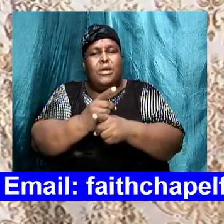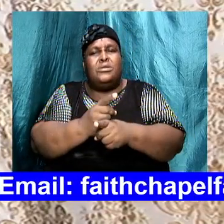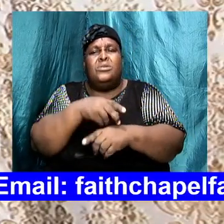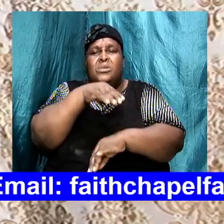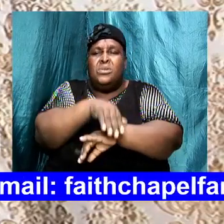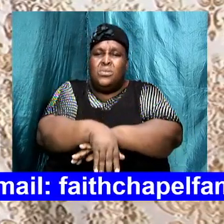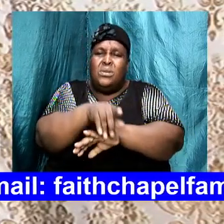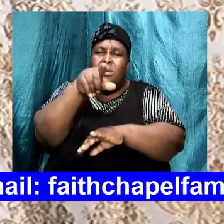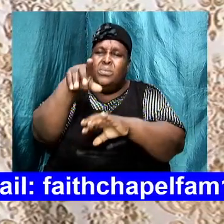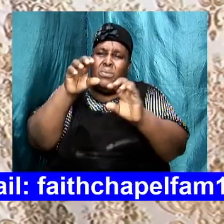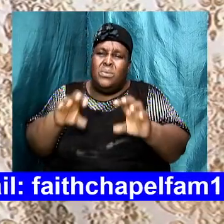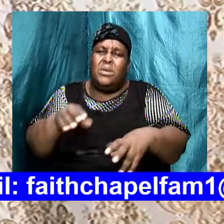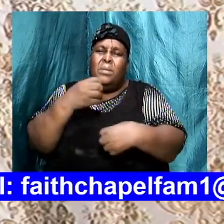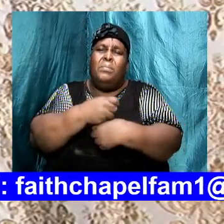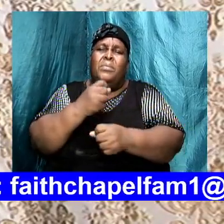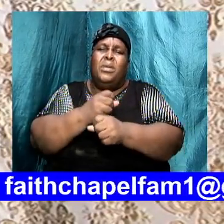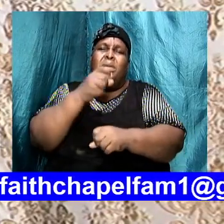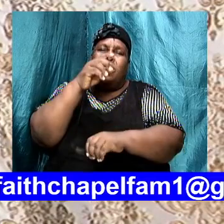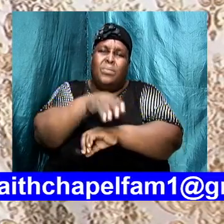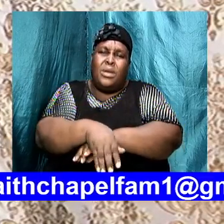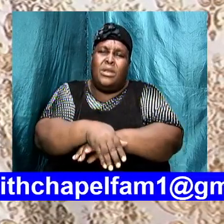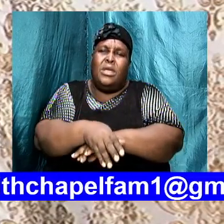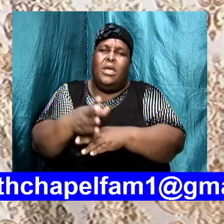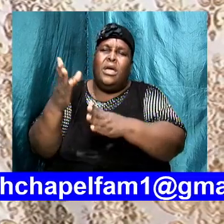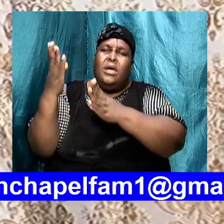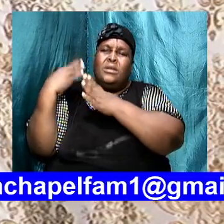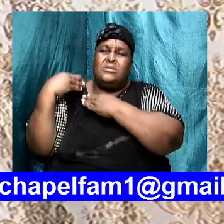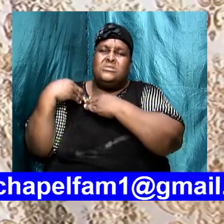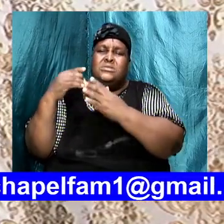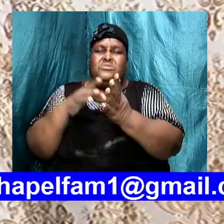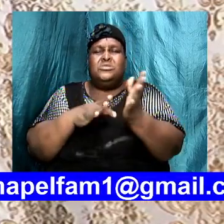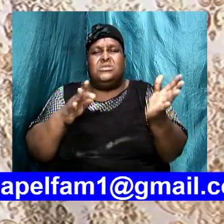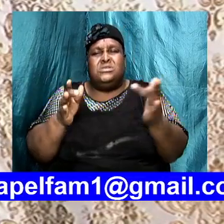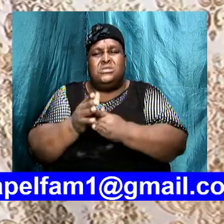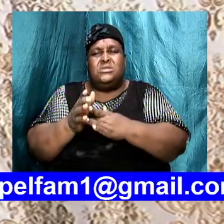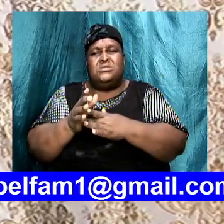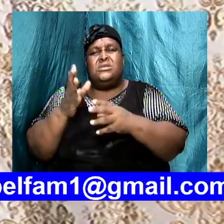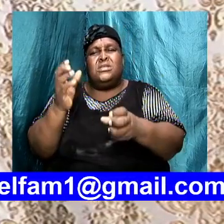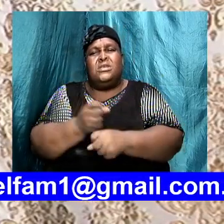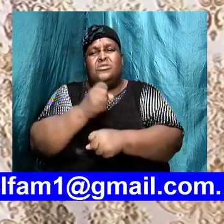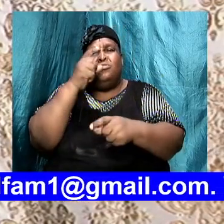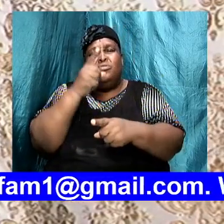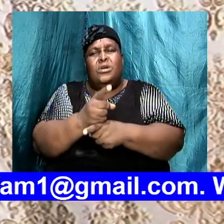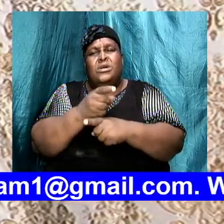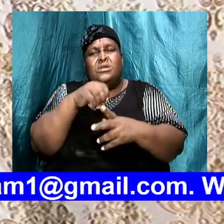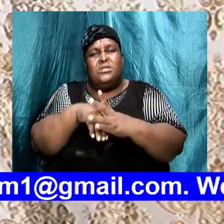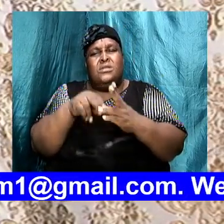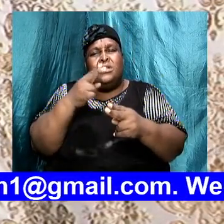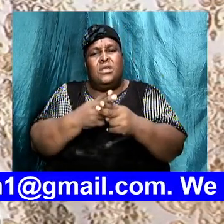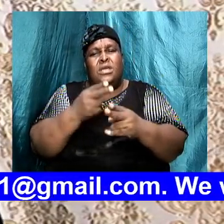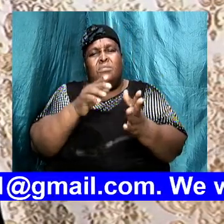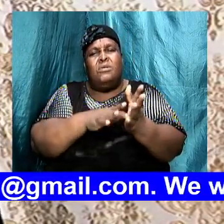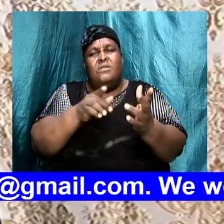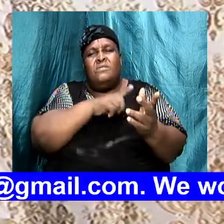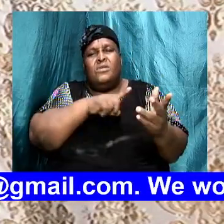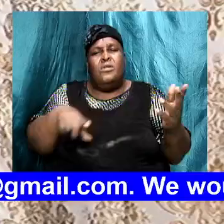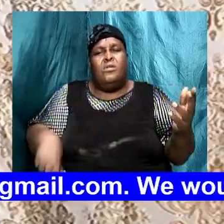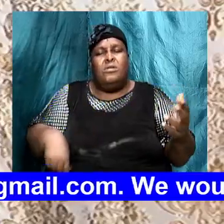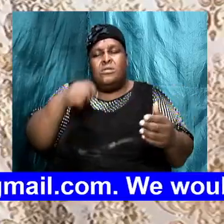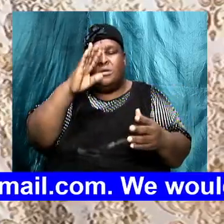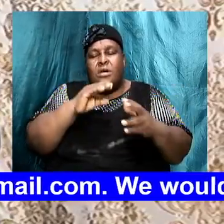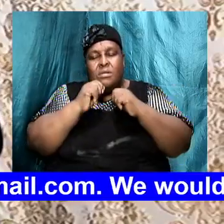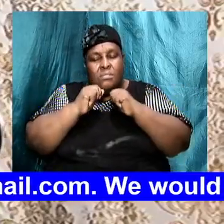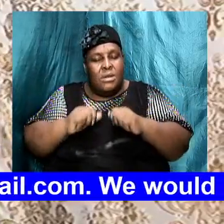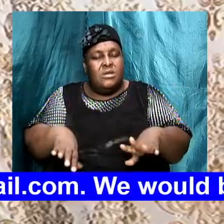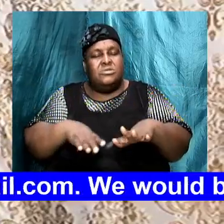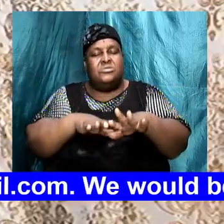the night that you can accept the Lord, that you can get it right in the name of the Lord. God bless you. God bless you. God bless